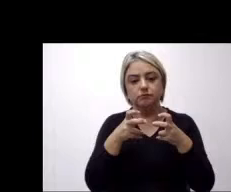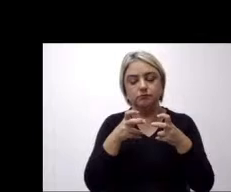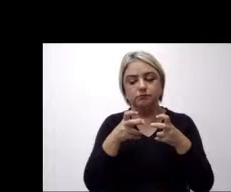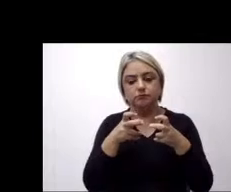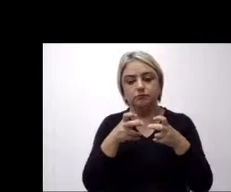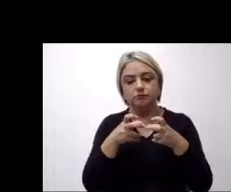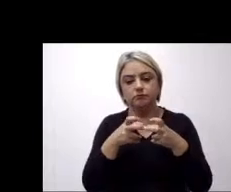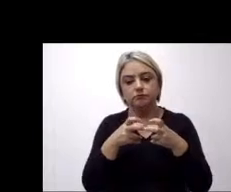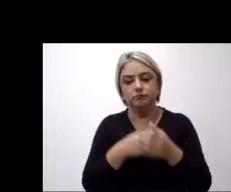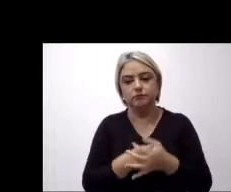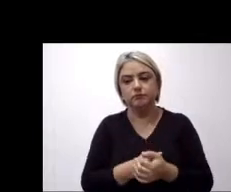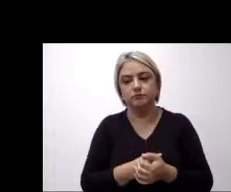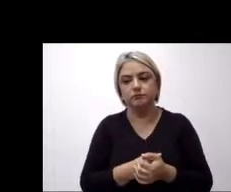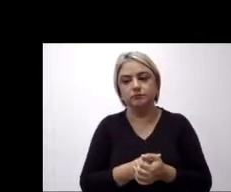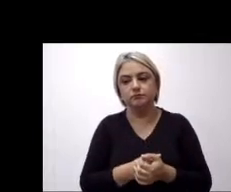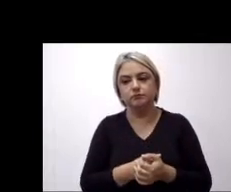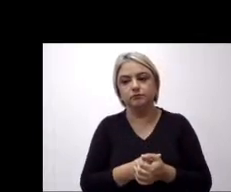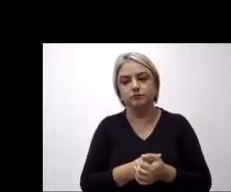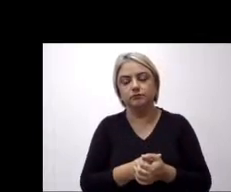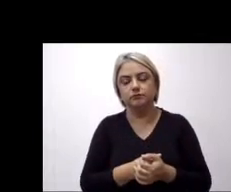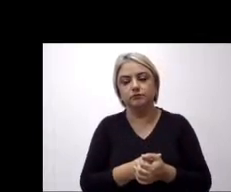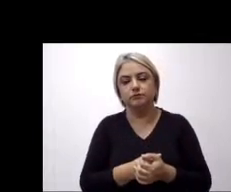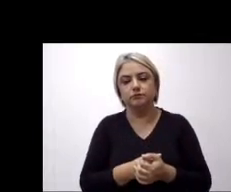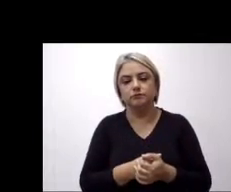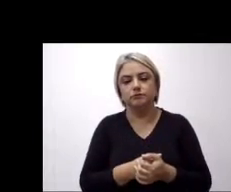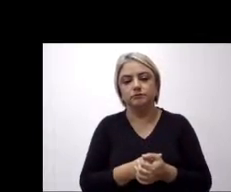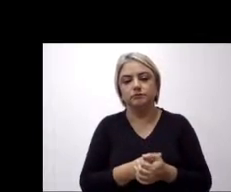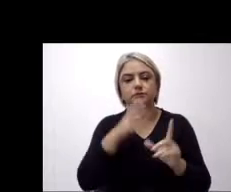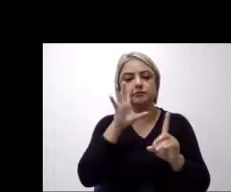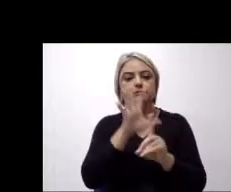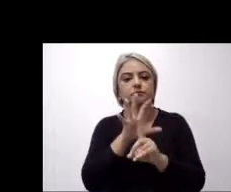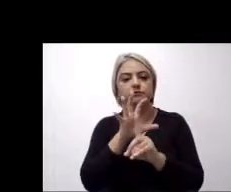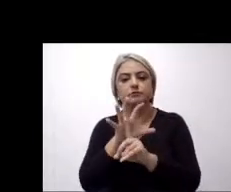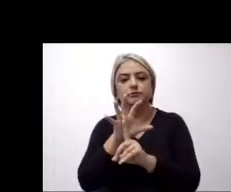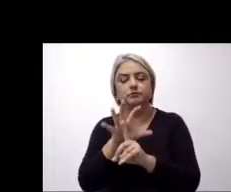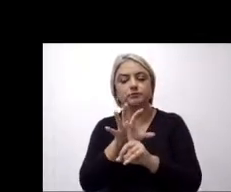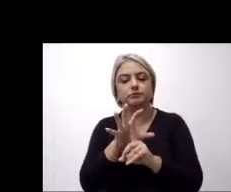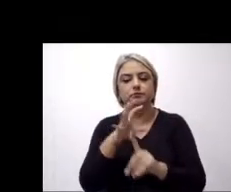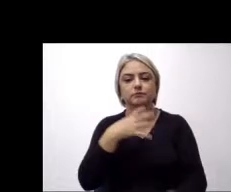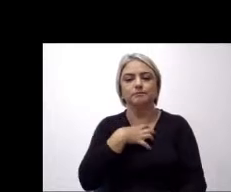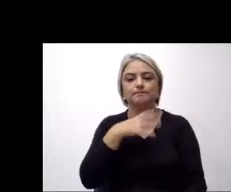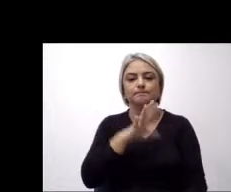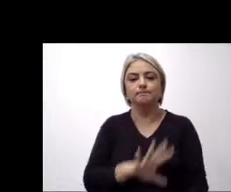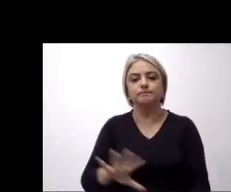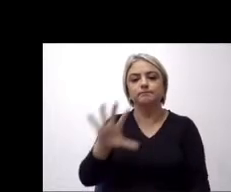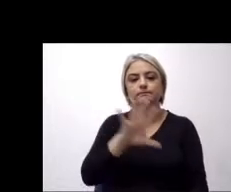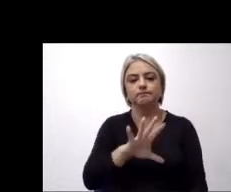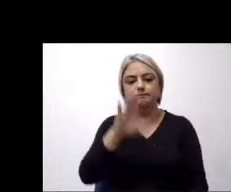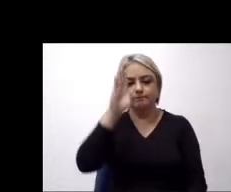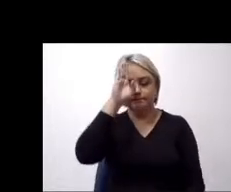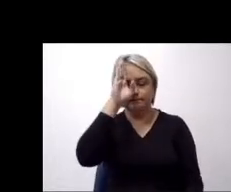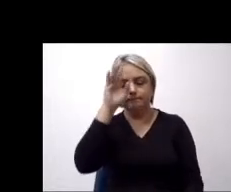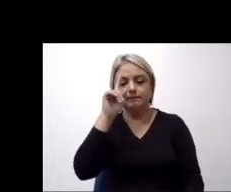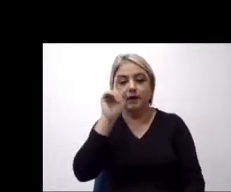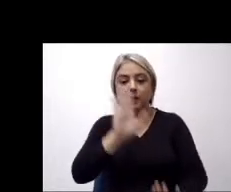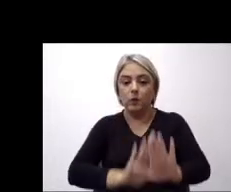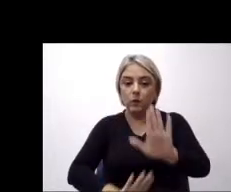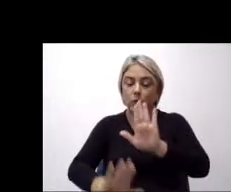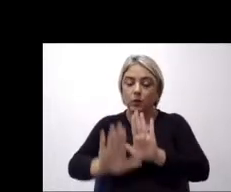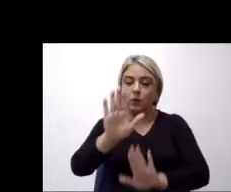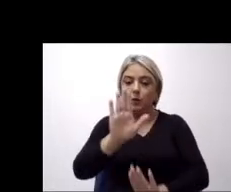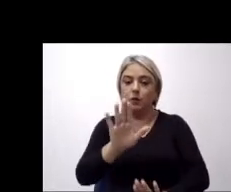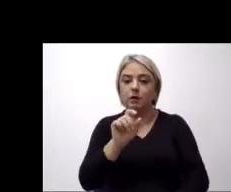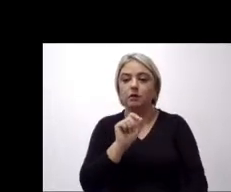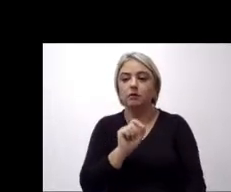the pragmatist approach, the main idea is also to be careful about, to be a real importance of the fighting